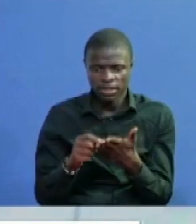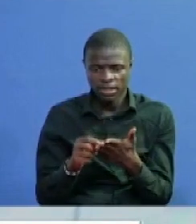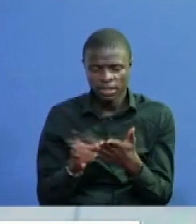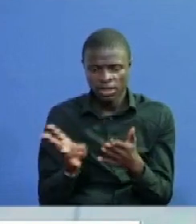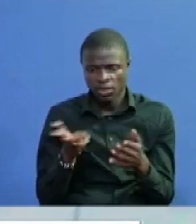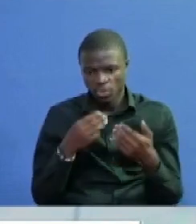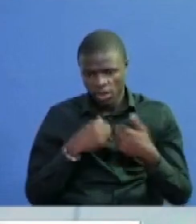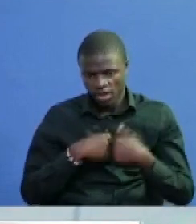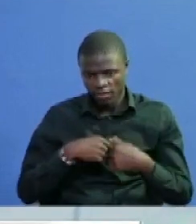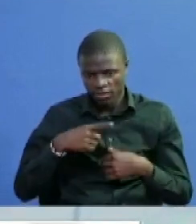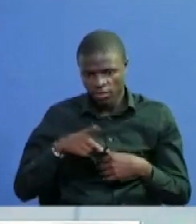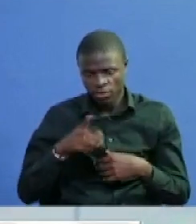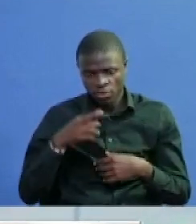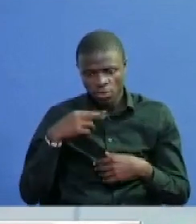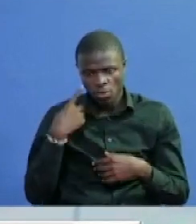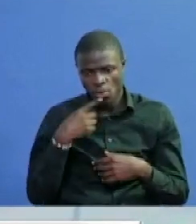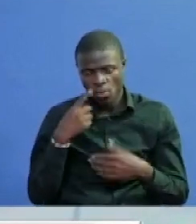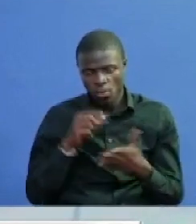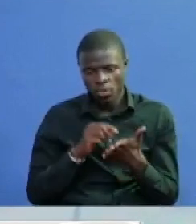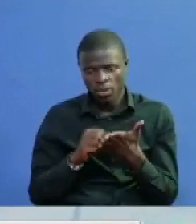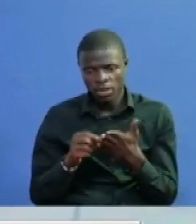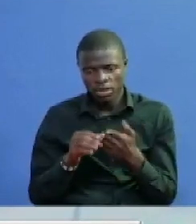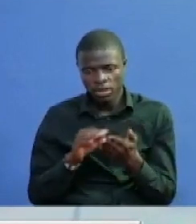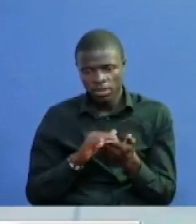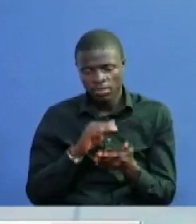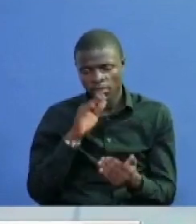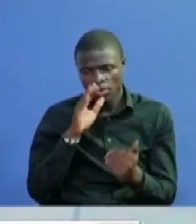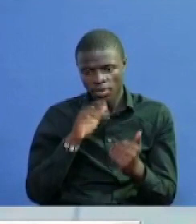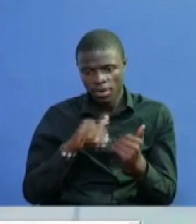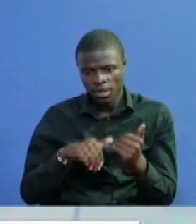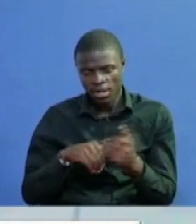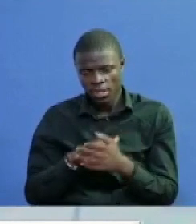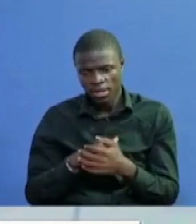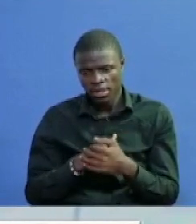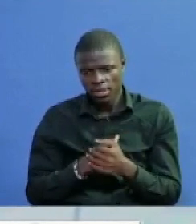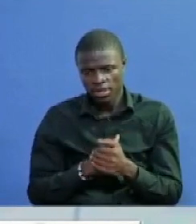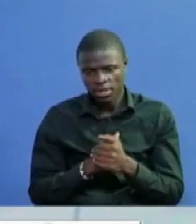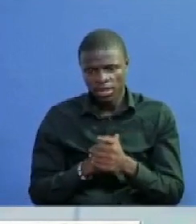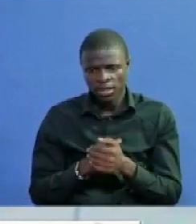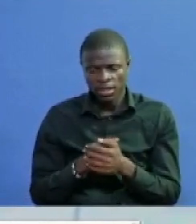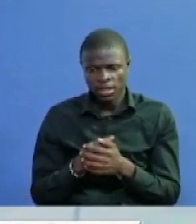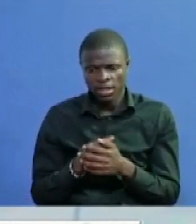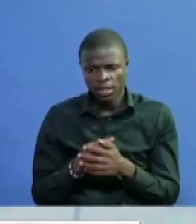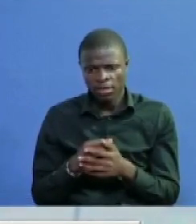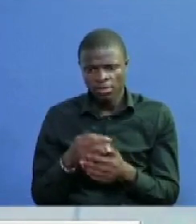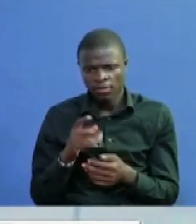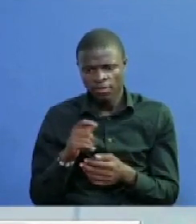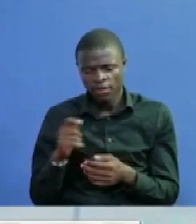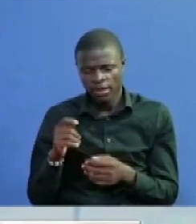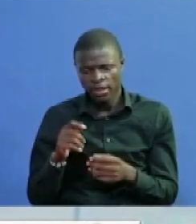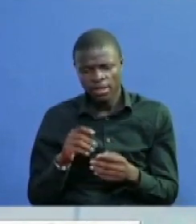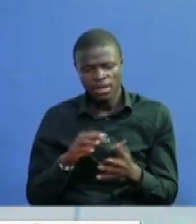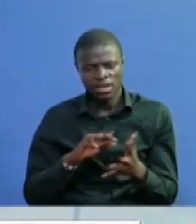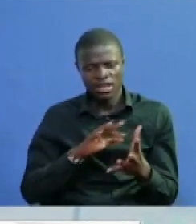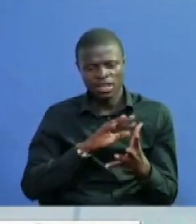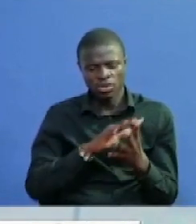a situation where even those who registered, more than, almost 3/4 of the total number